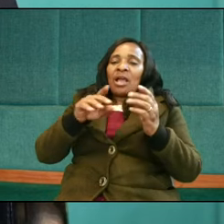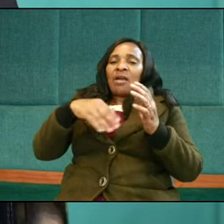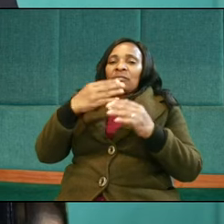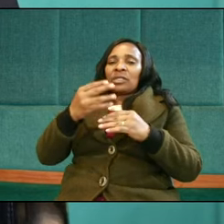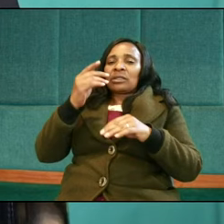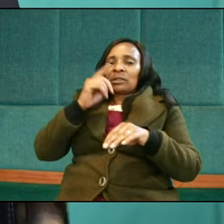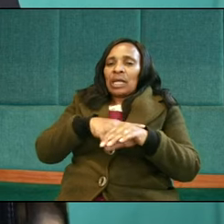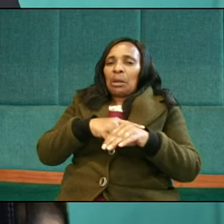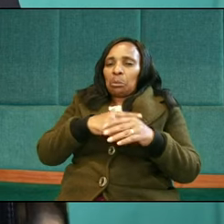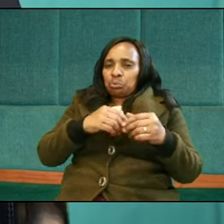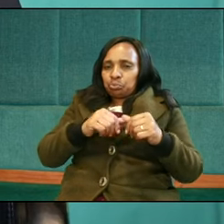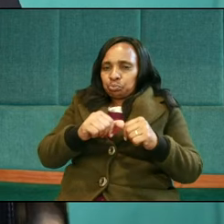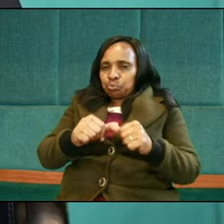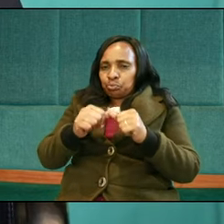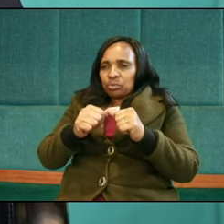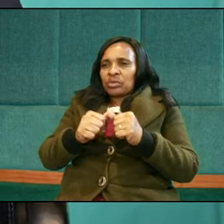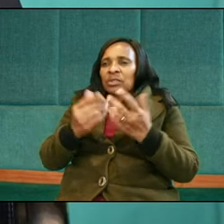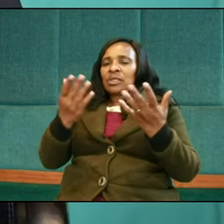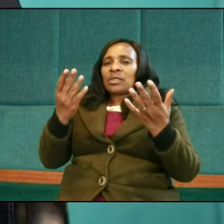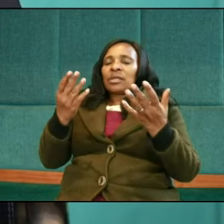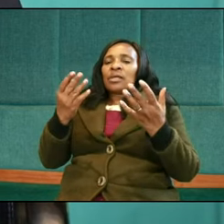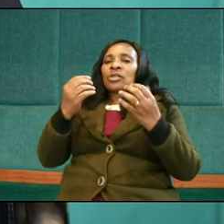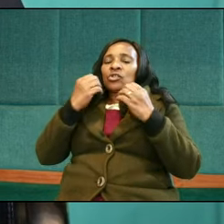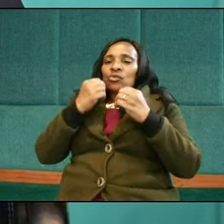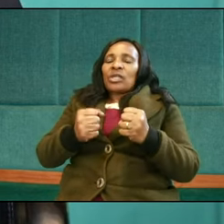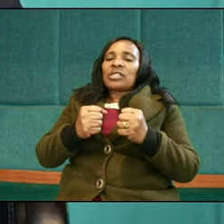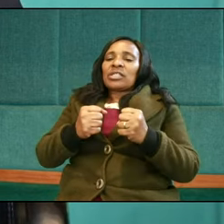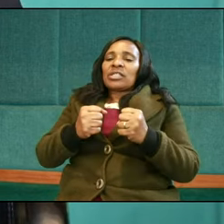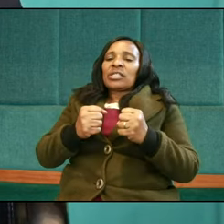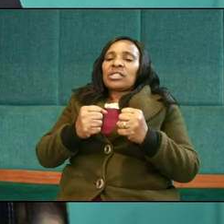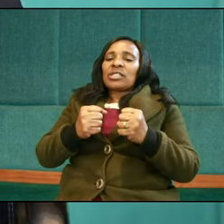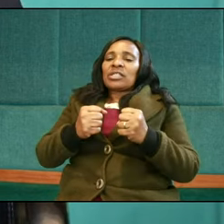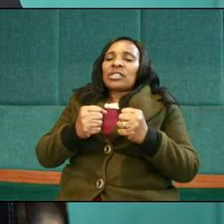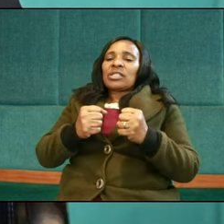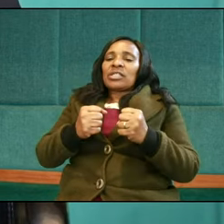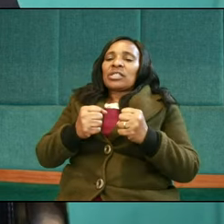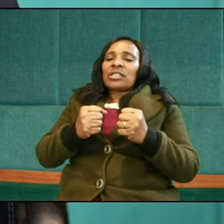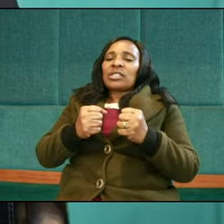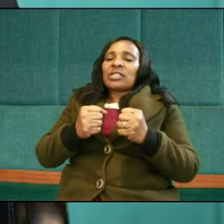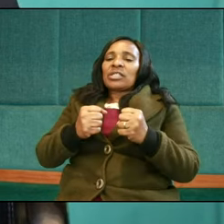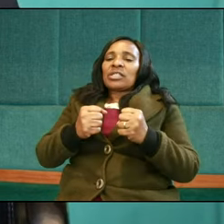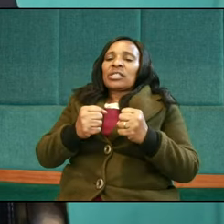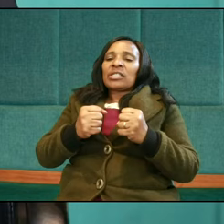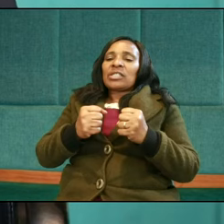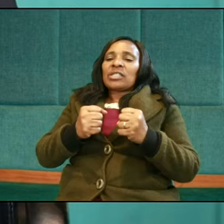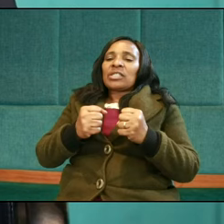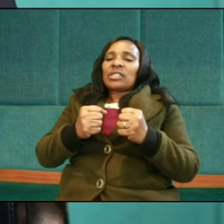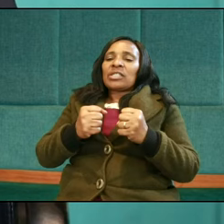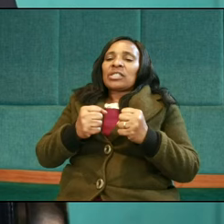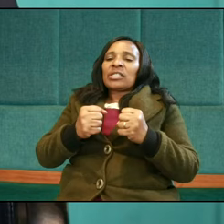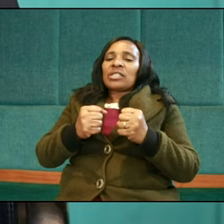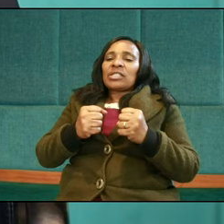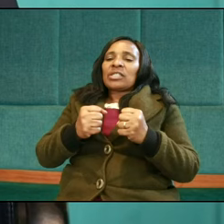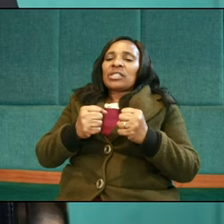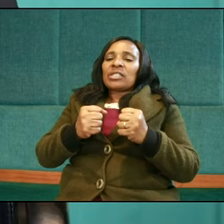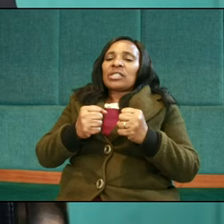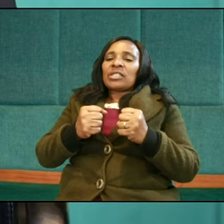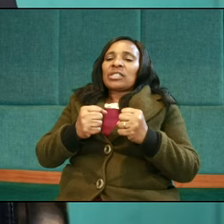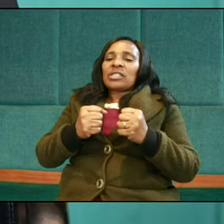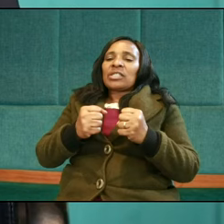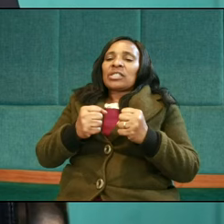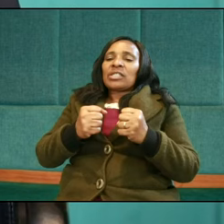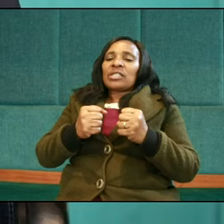on, he continued strengthening in his kingdom on spiritual and devotional